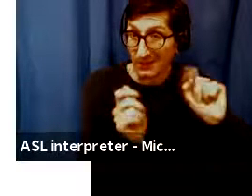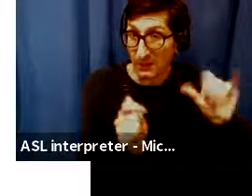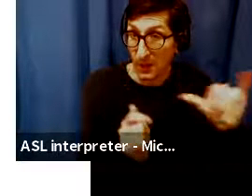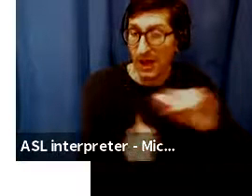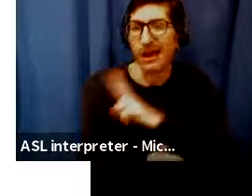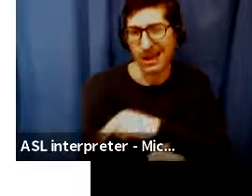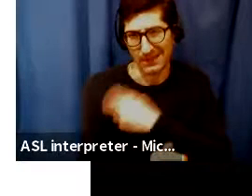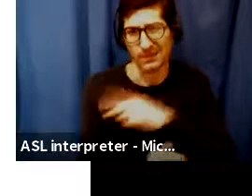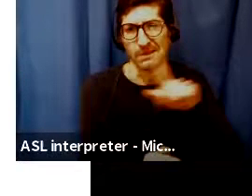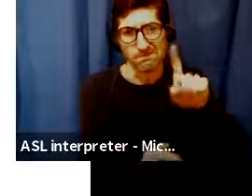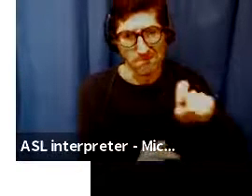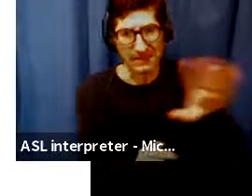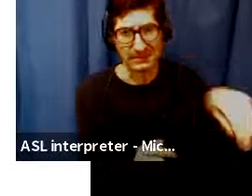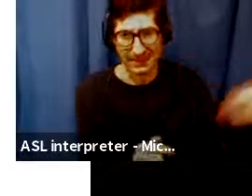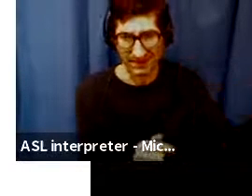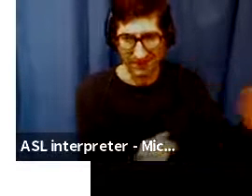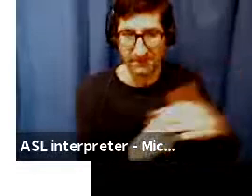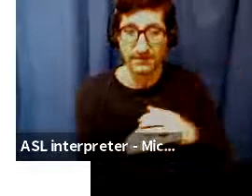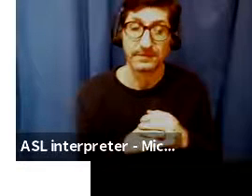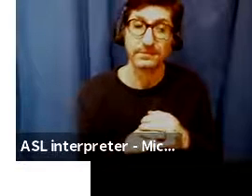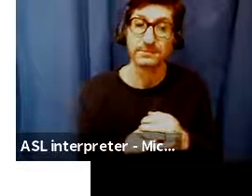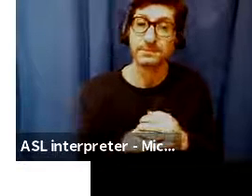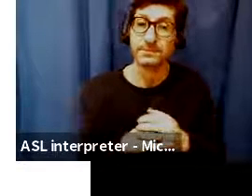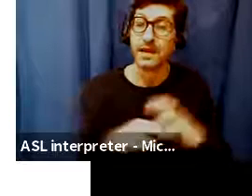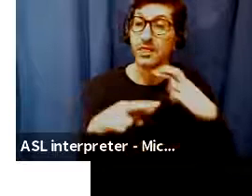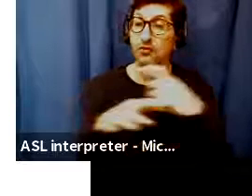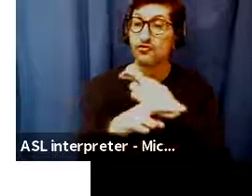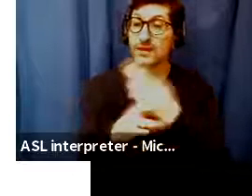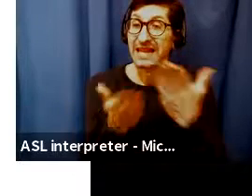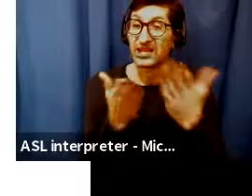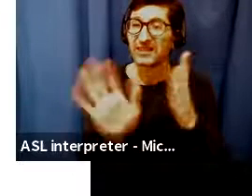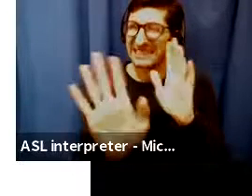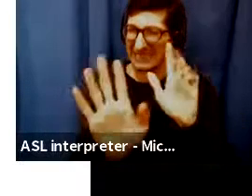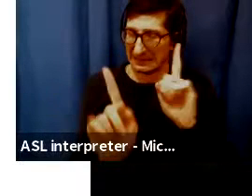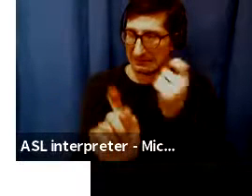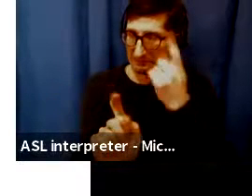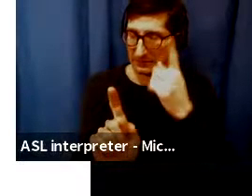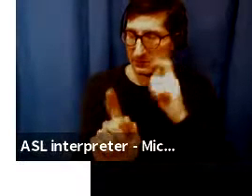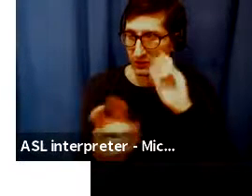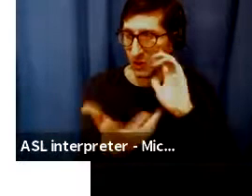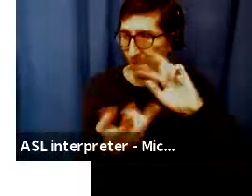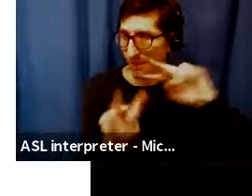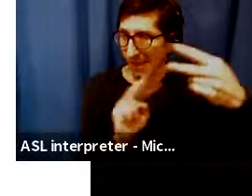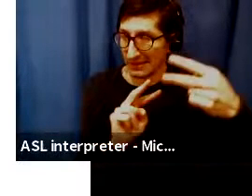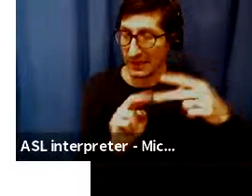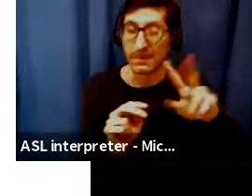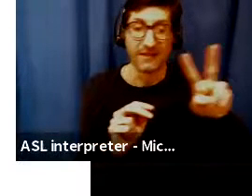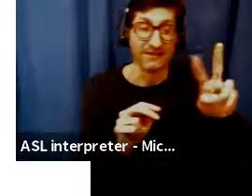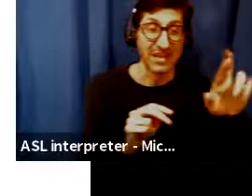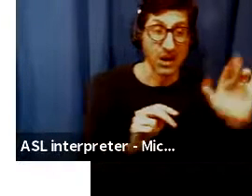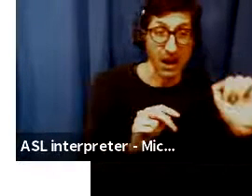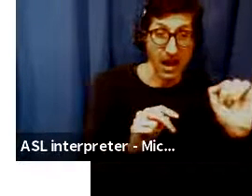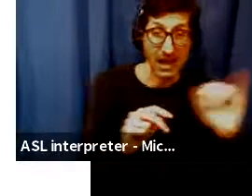And then the relay service, not to be confused with video remote interpreting.